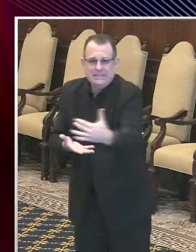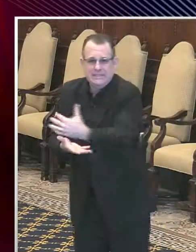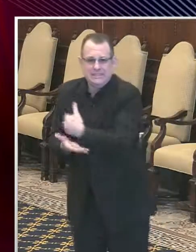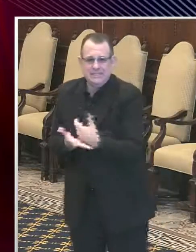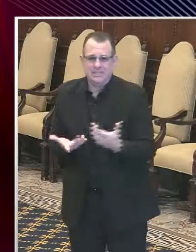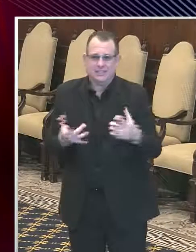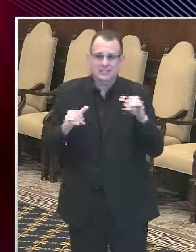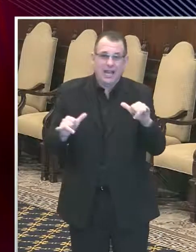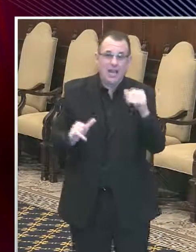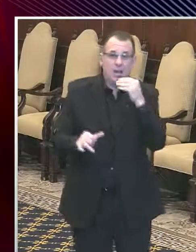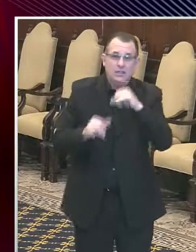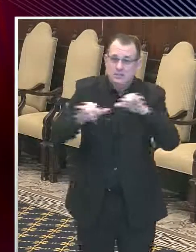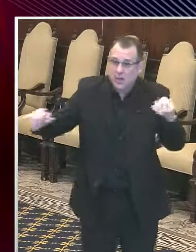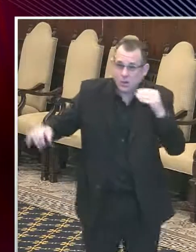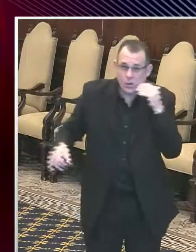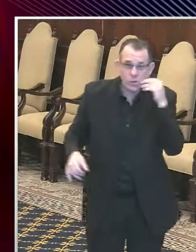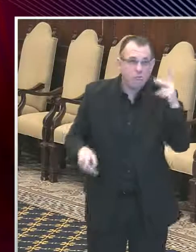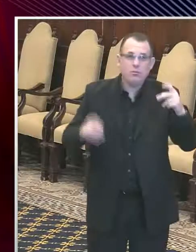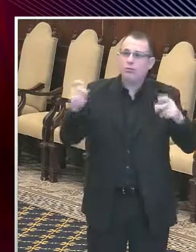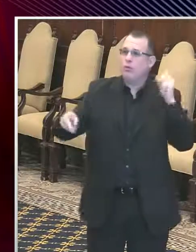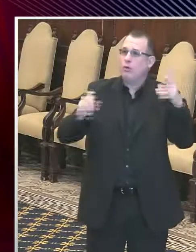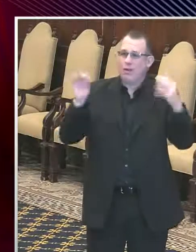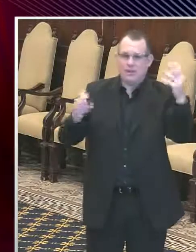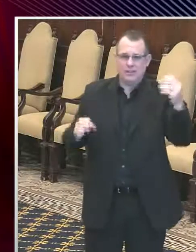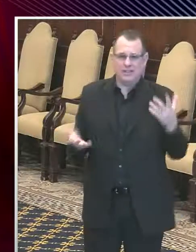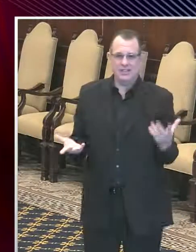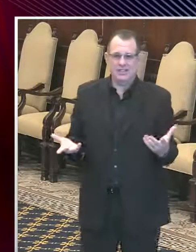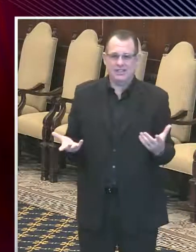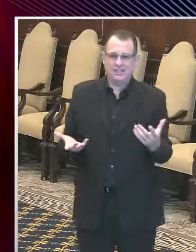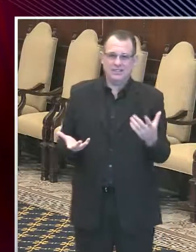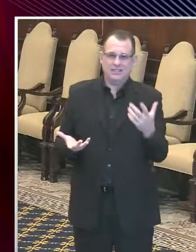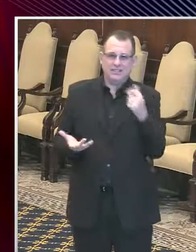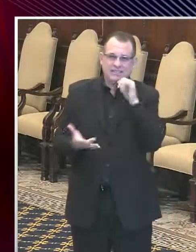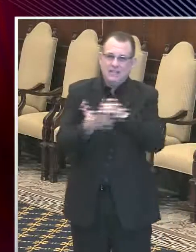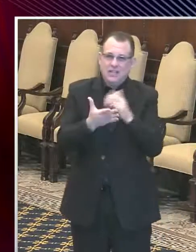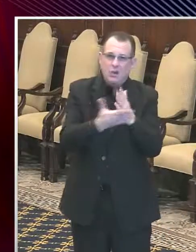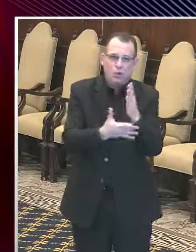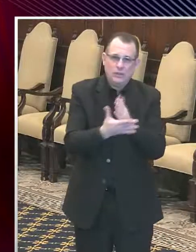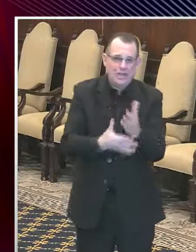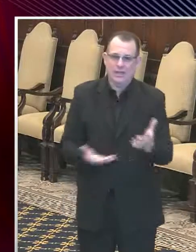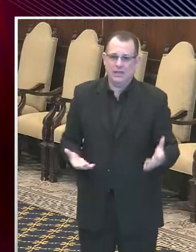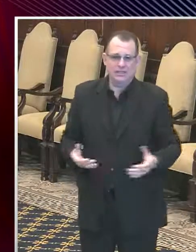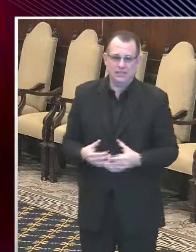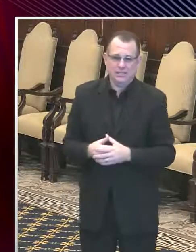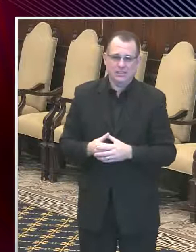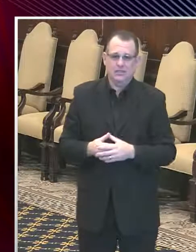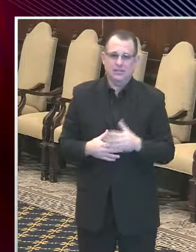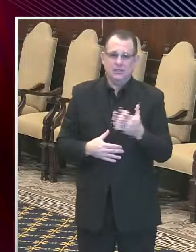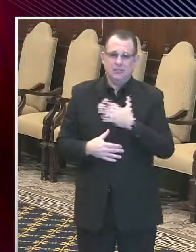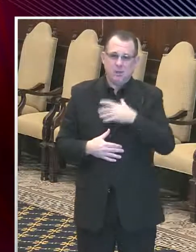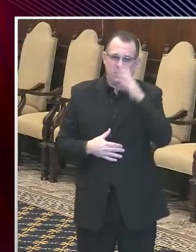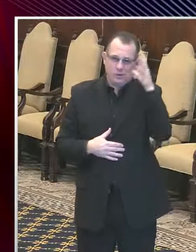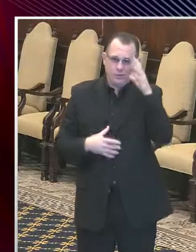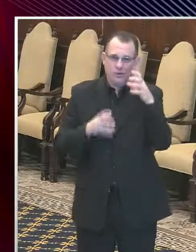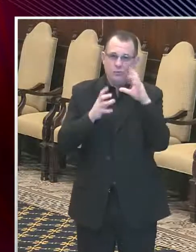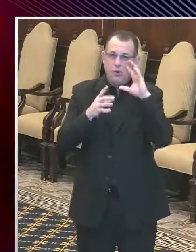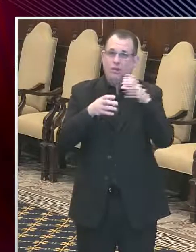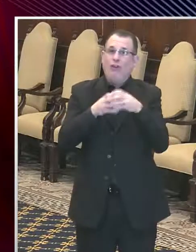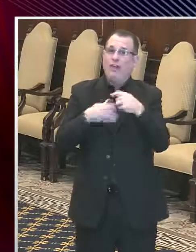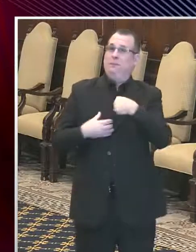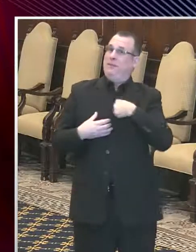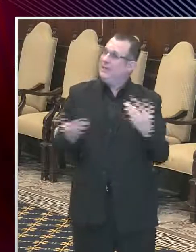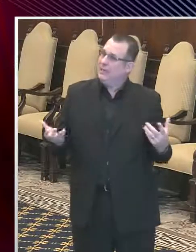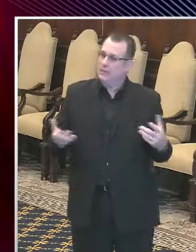order. It is never okay to throw trash on the ground. My mother would wring my neck. This includes